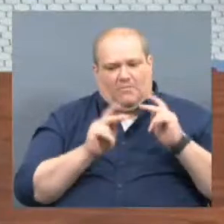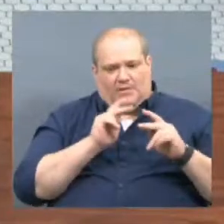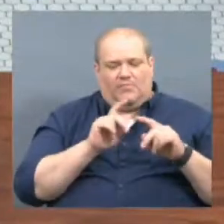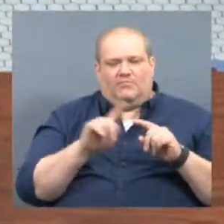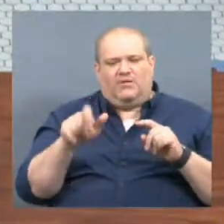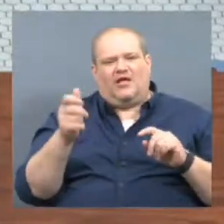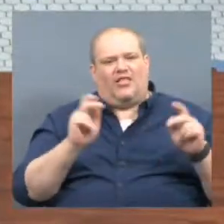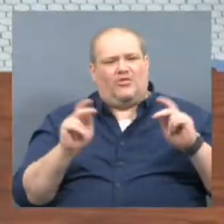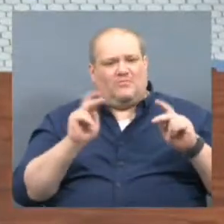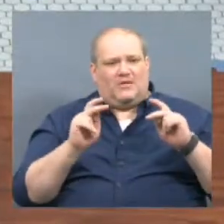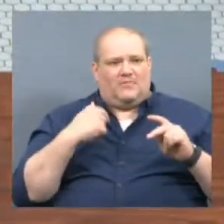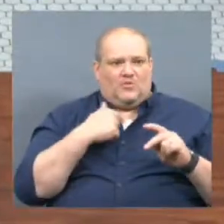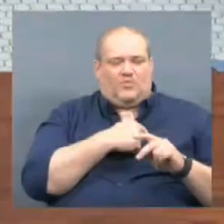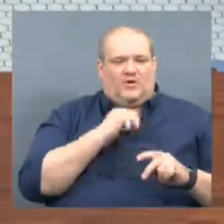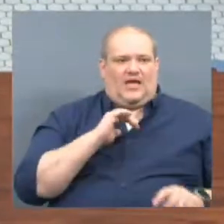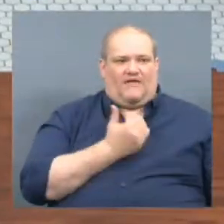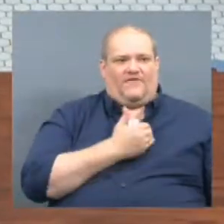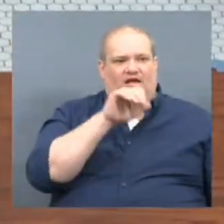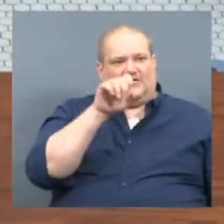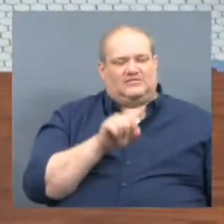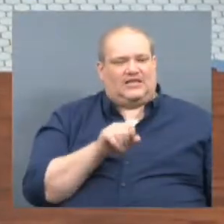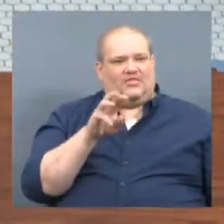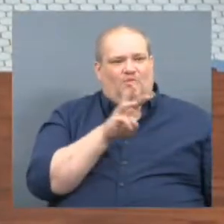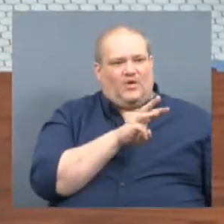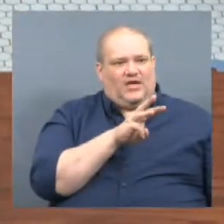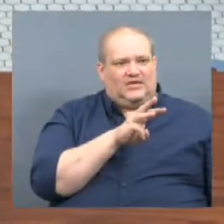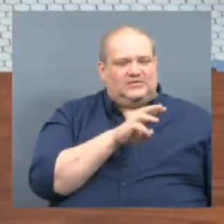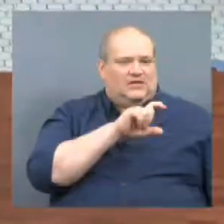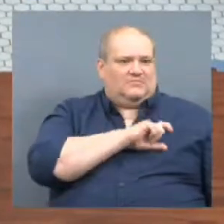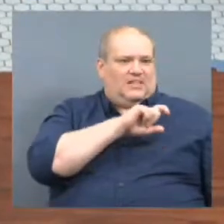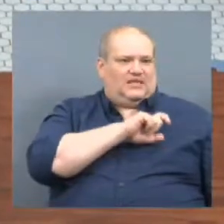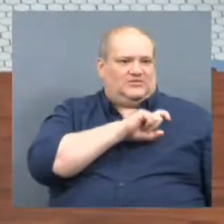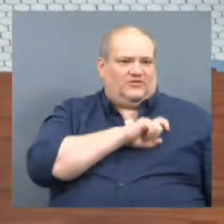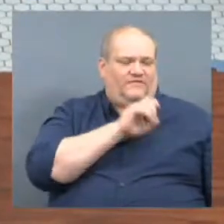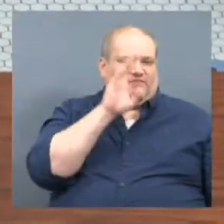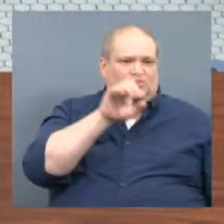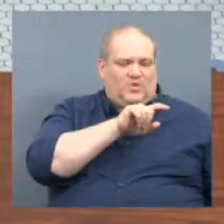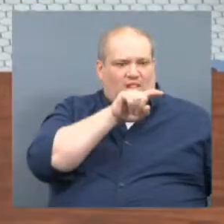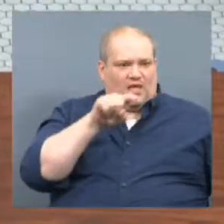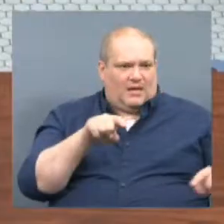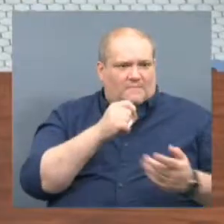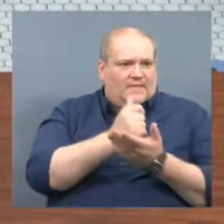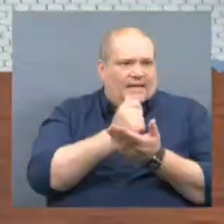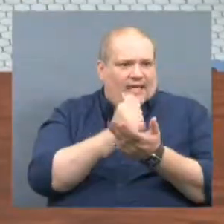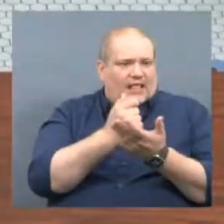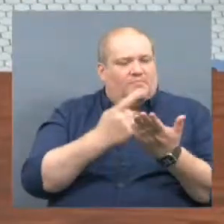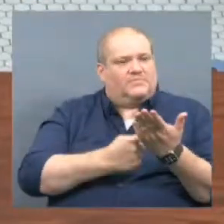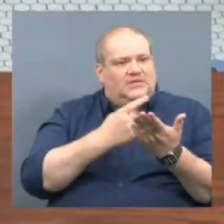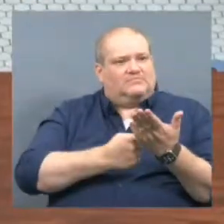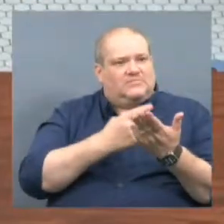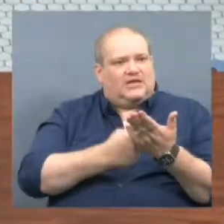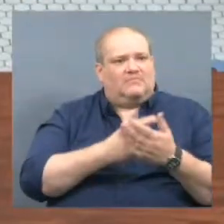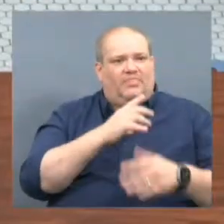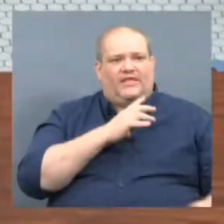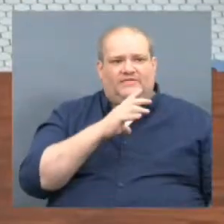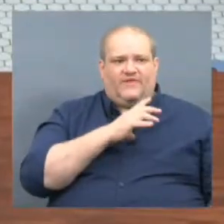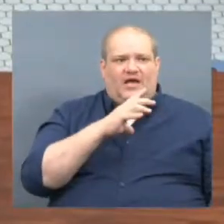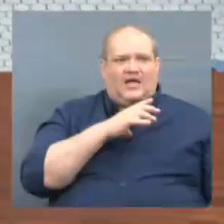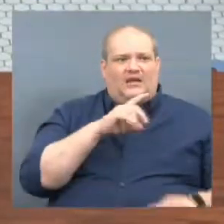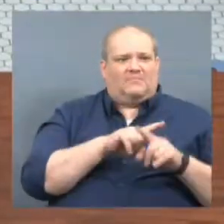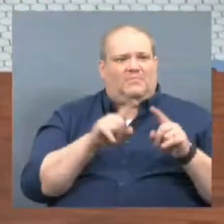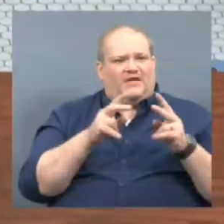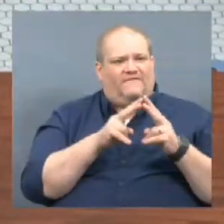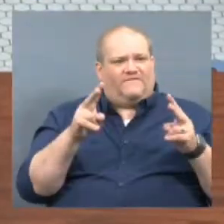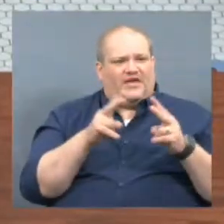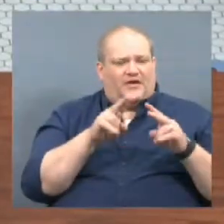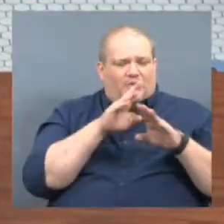other people, and we have our Southwest police officers who will come out and help us at times, which is fine. But it's